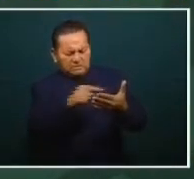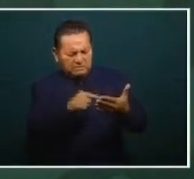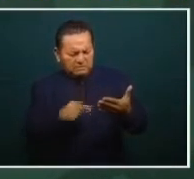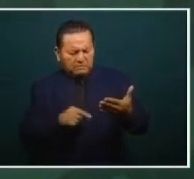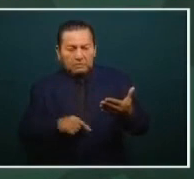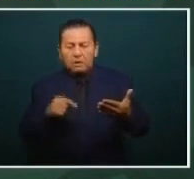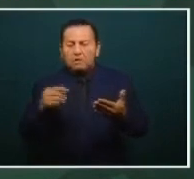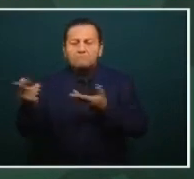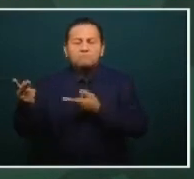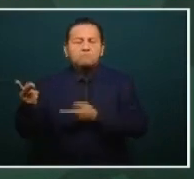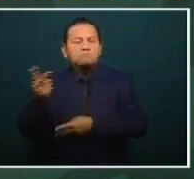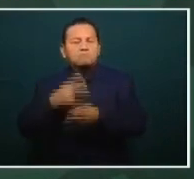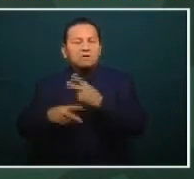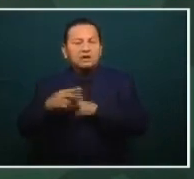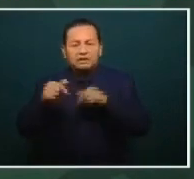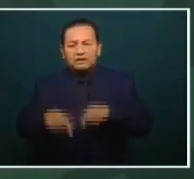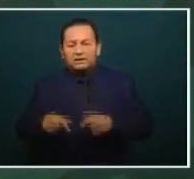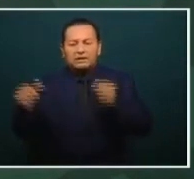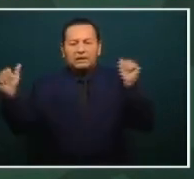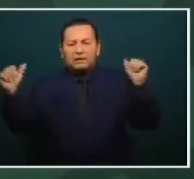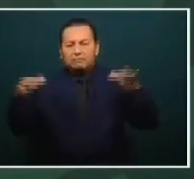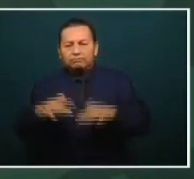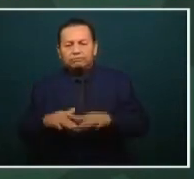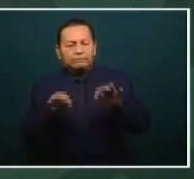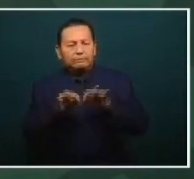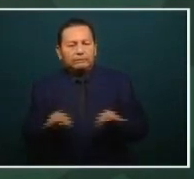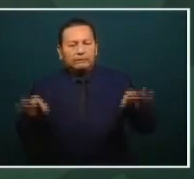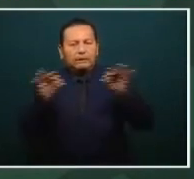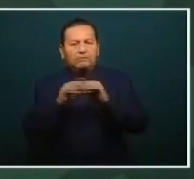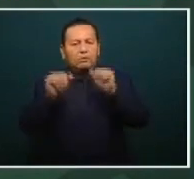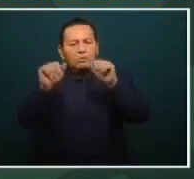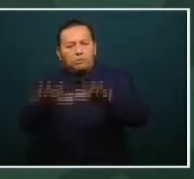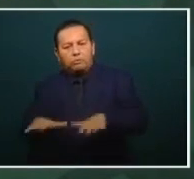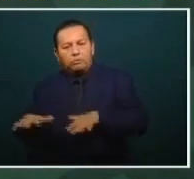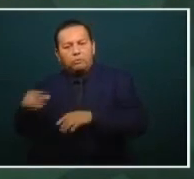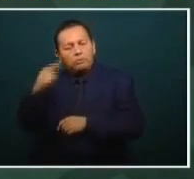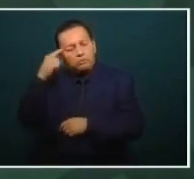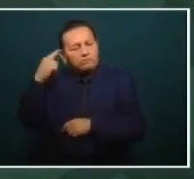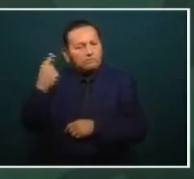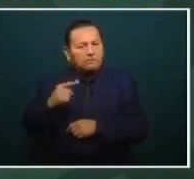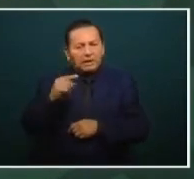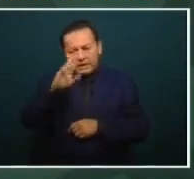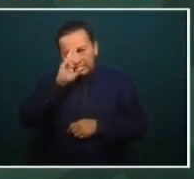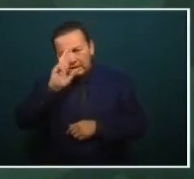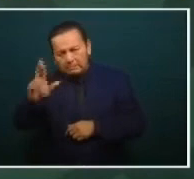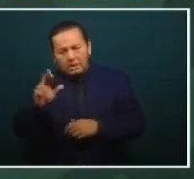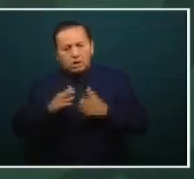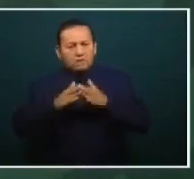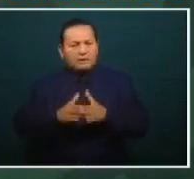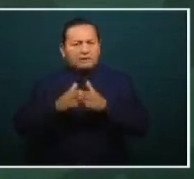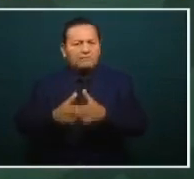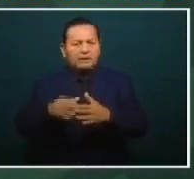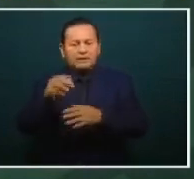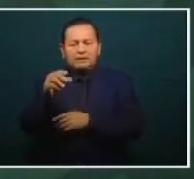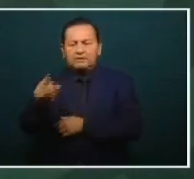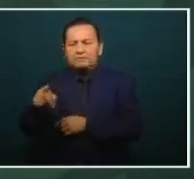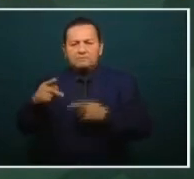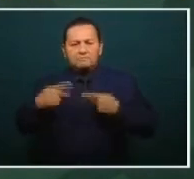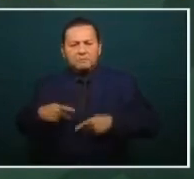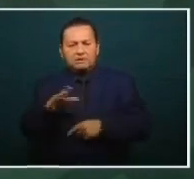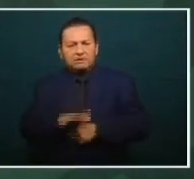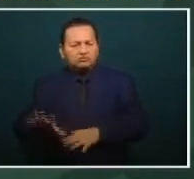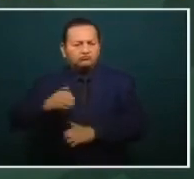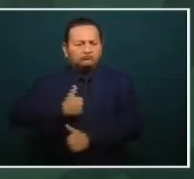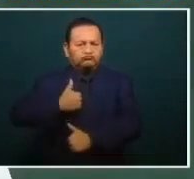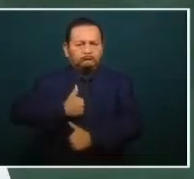commemorate the Marines. La ceremonia en honor a los marinos. Okay, I'm going to